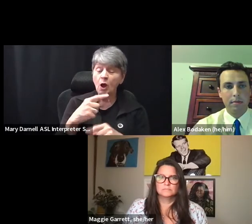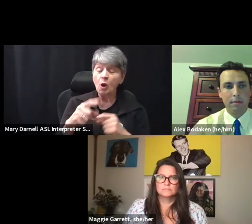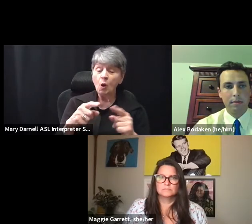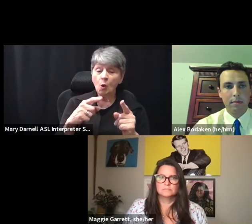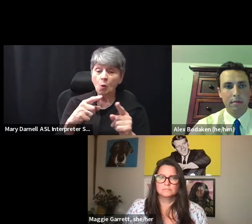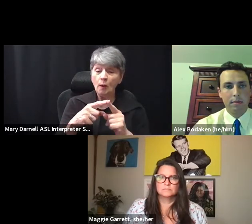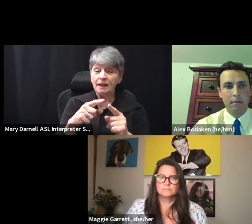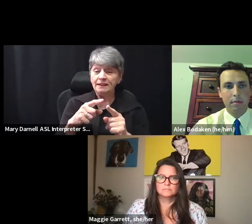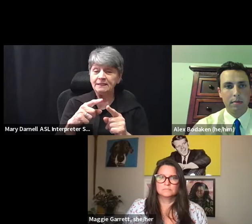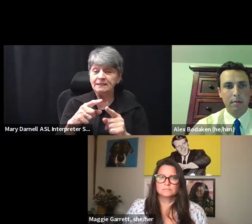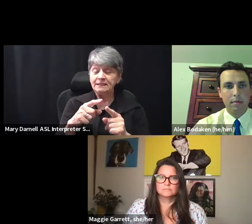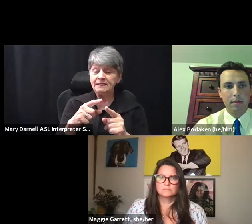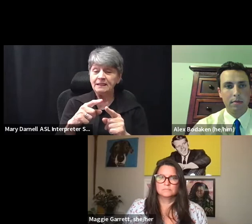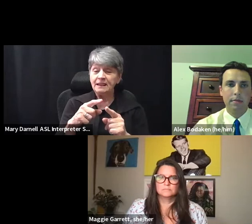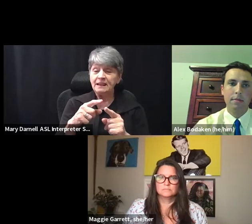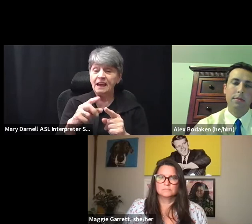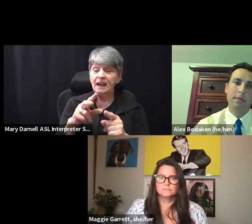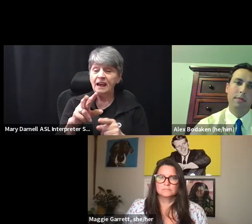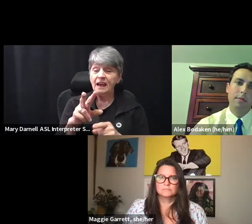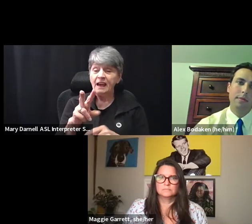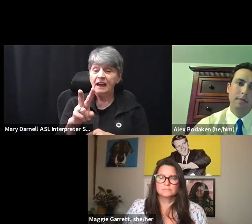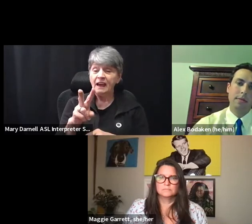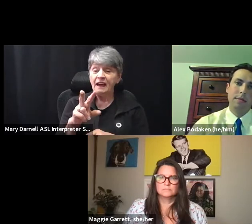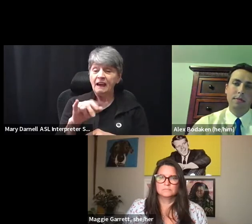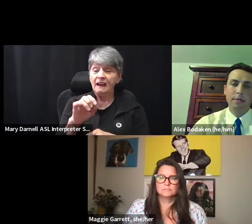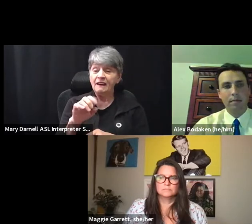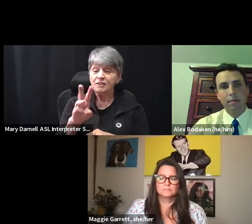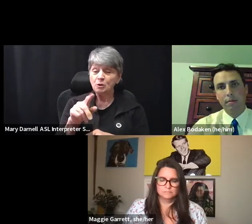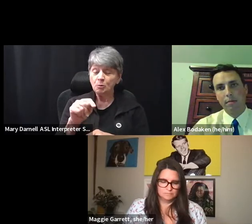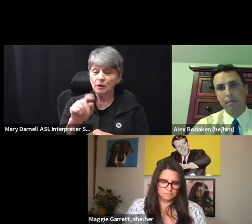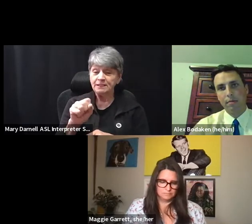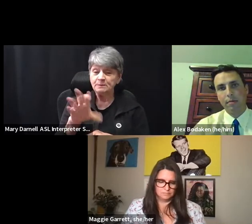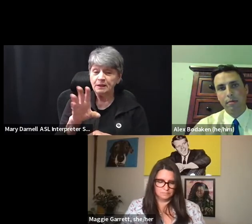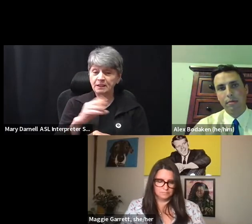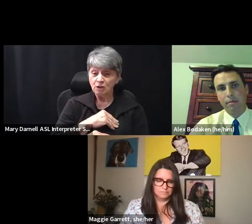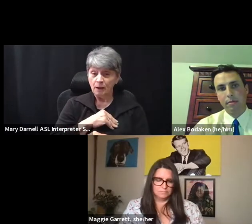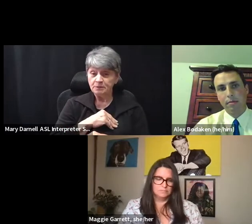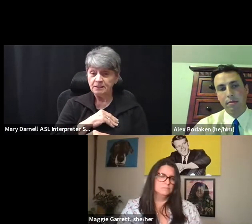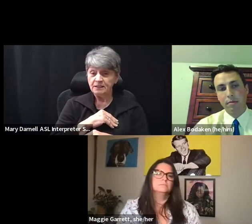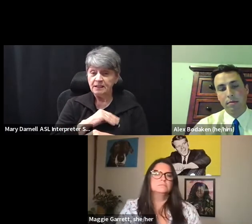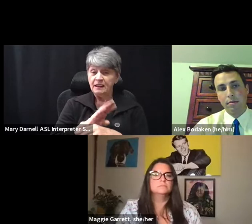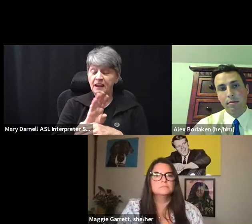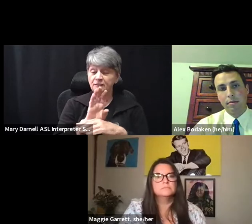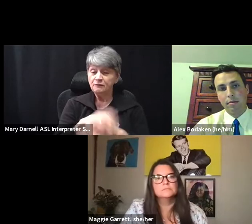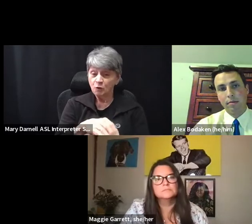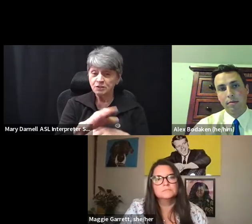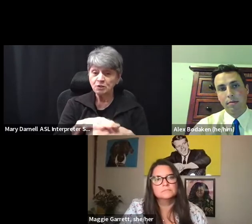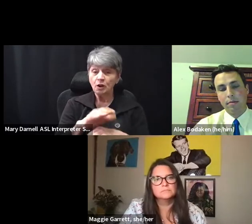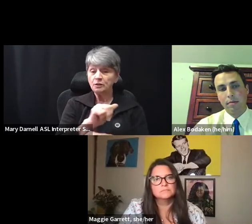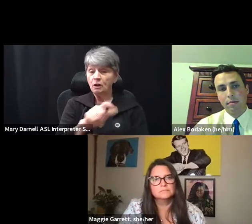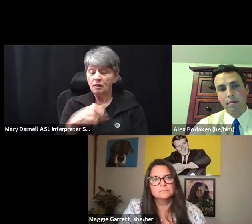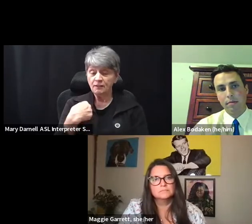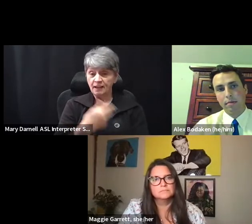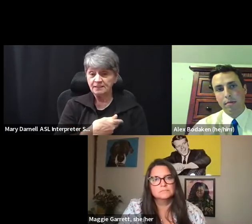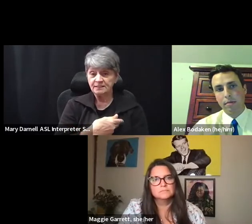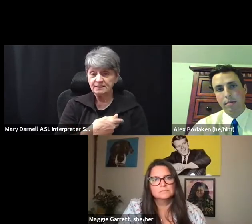being adopted, by our secular democracy and imposed on all of us. And I know how clear that is